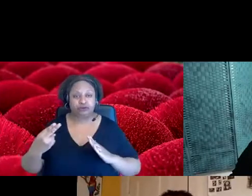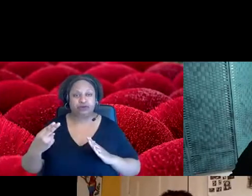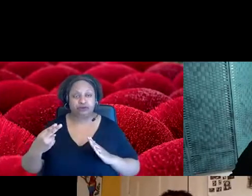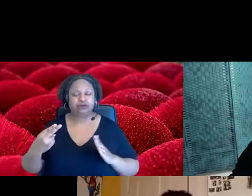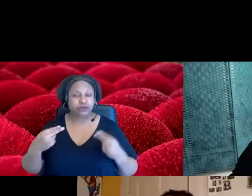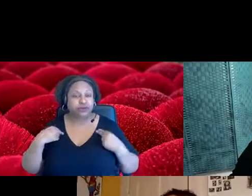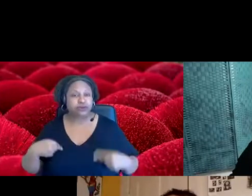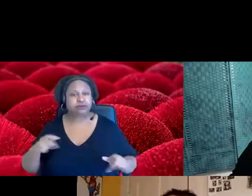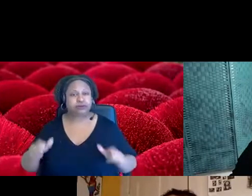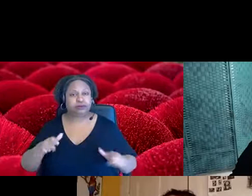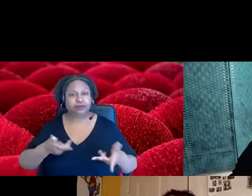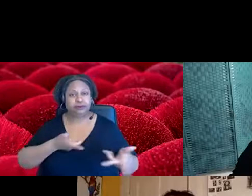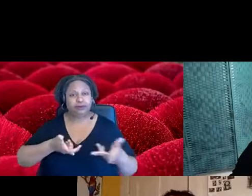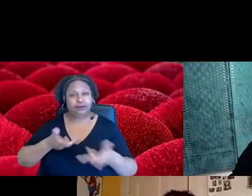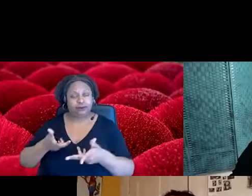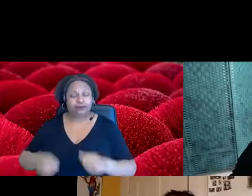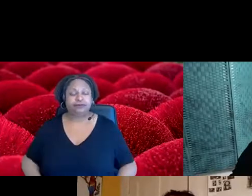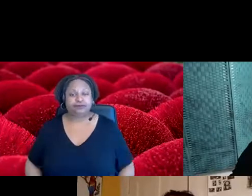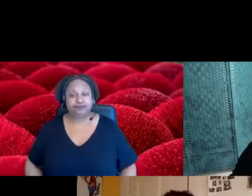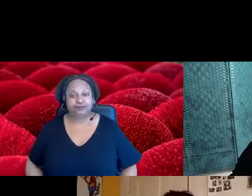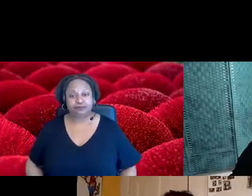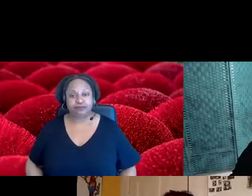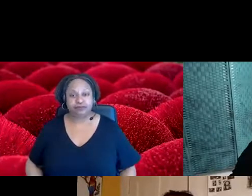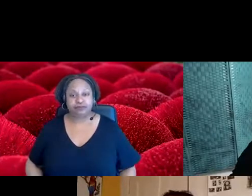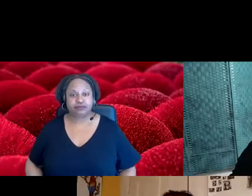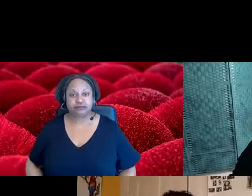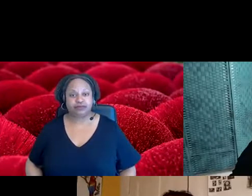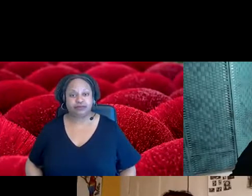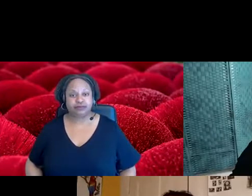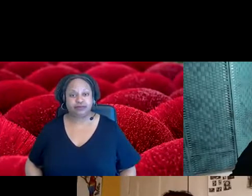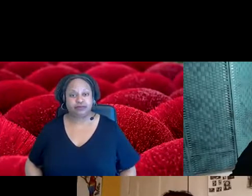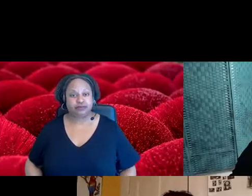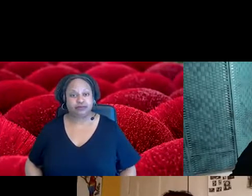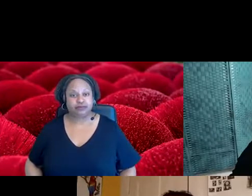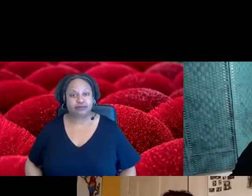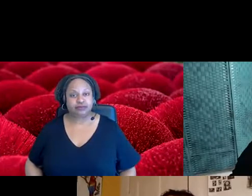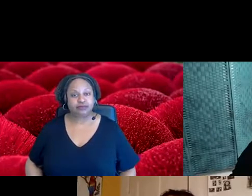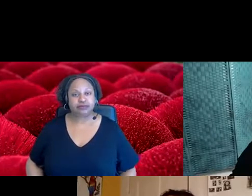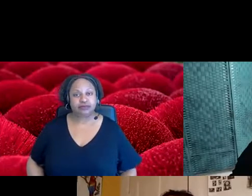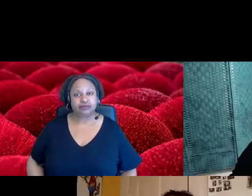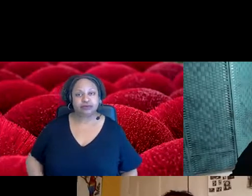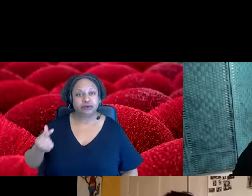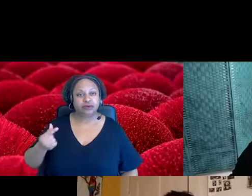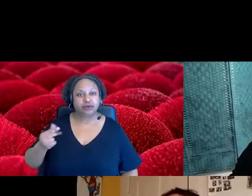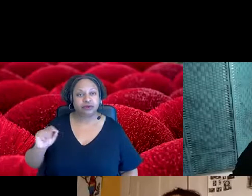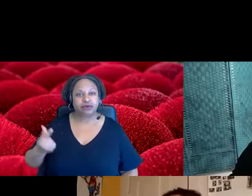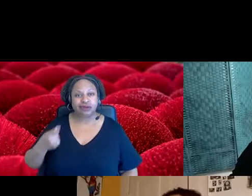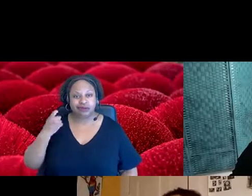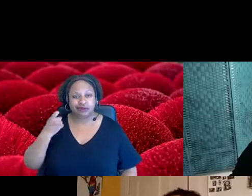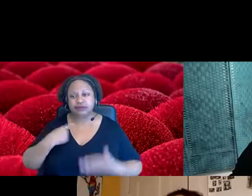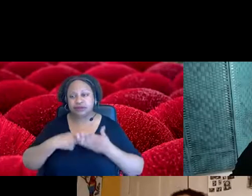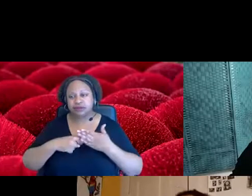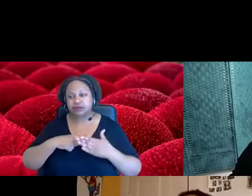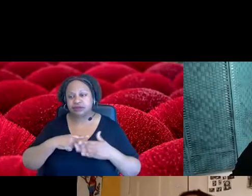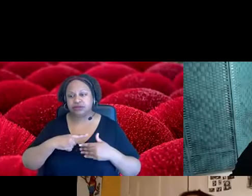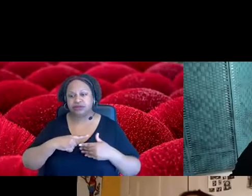just, I think I really resonated to what you spoke about, Greg, about the sharing and the process